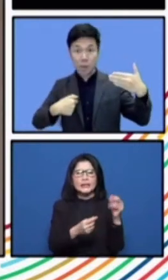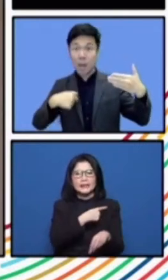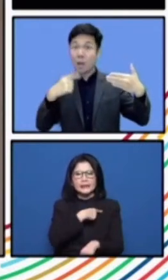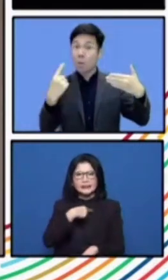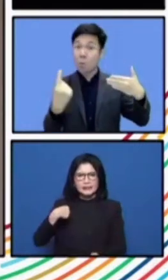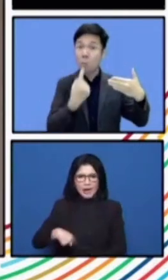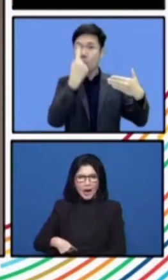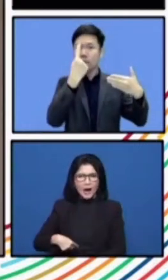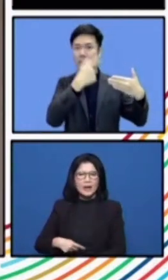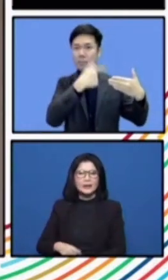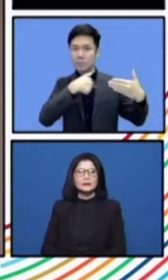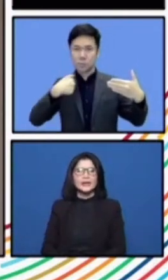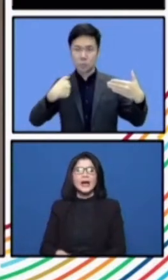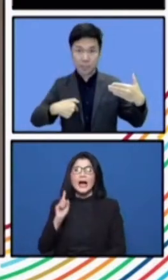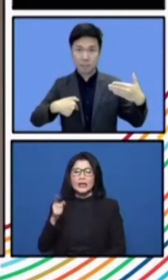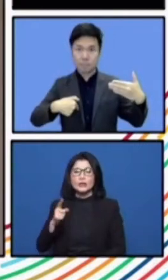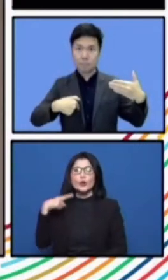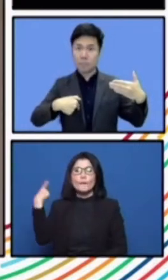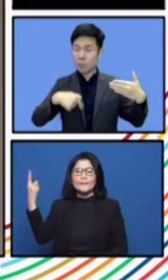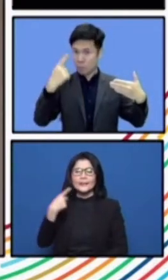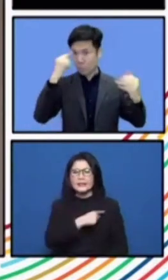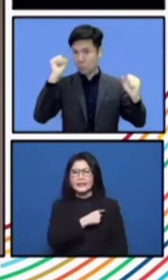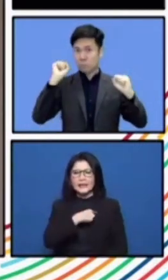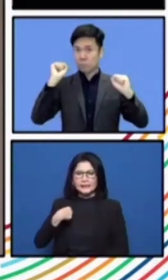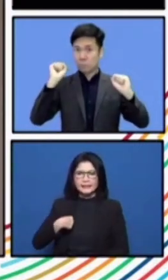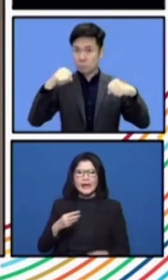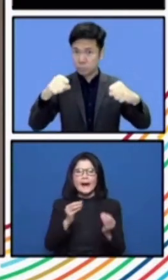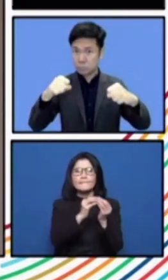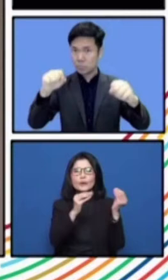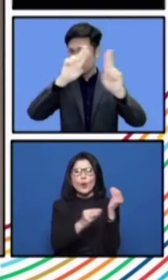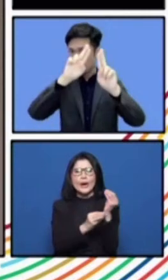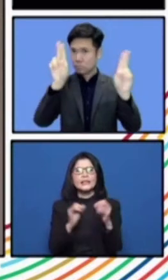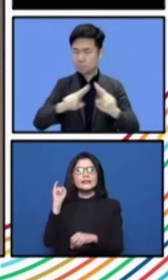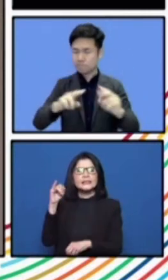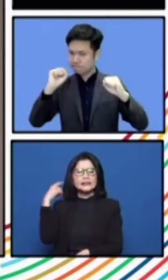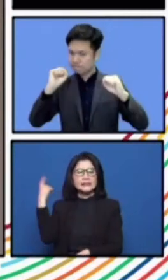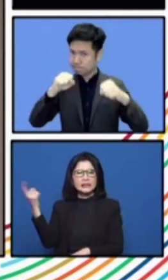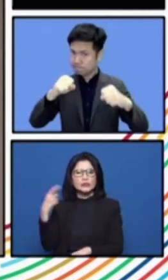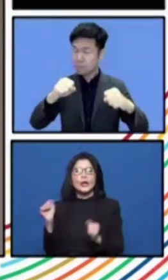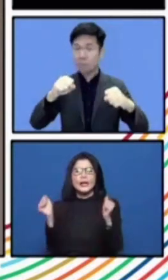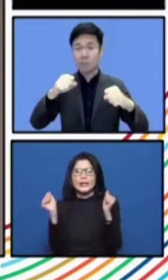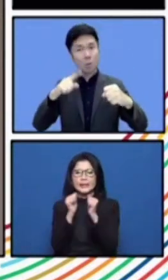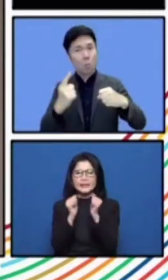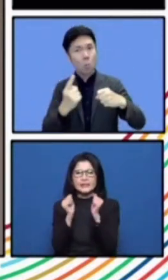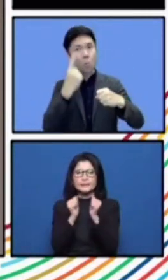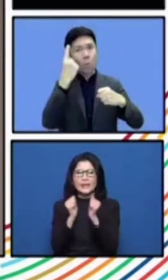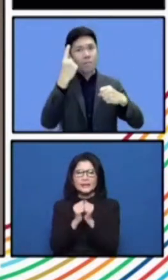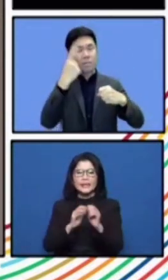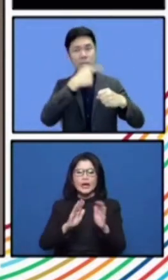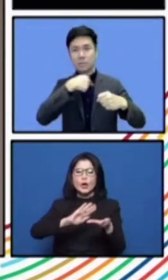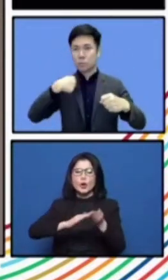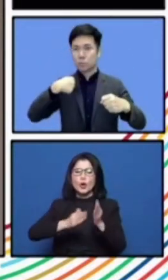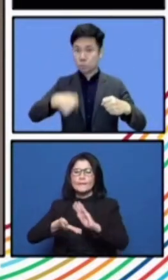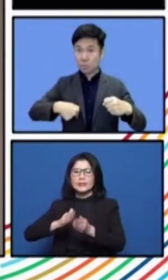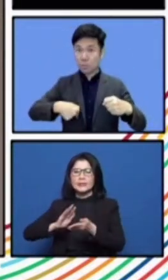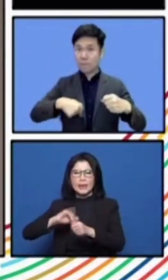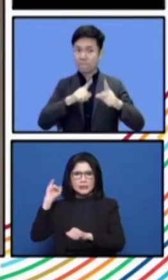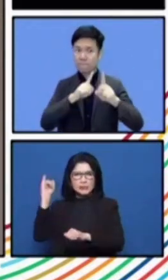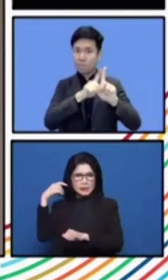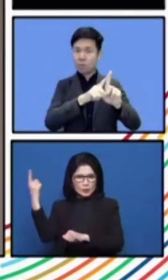consensus of the International Community and is consistent with the basic Norms of international relations